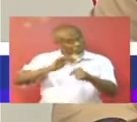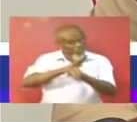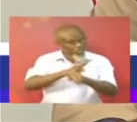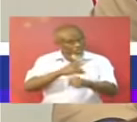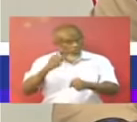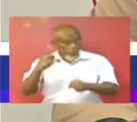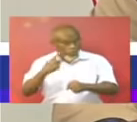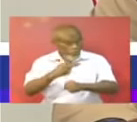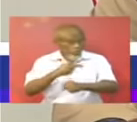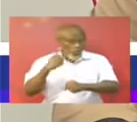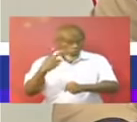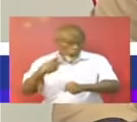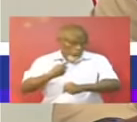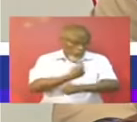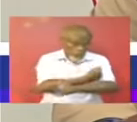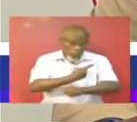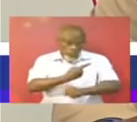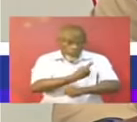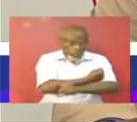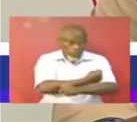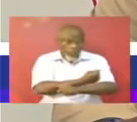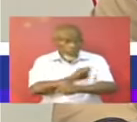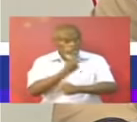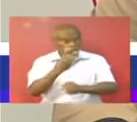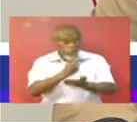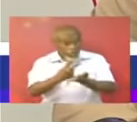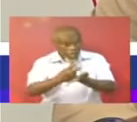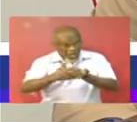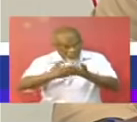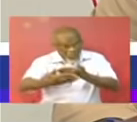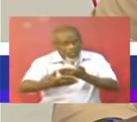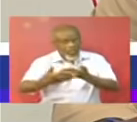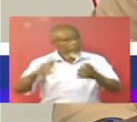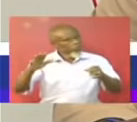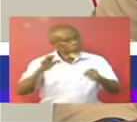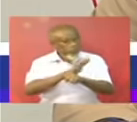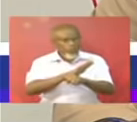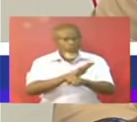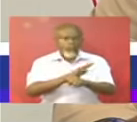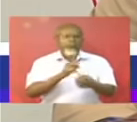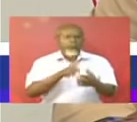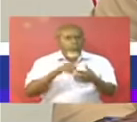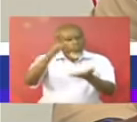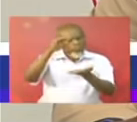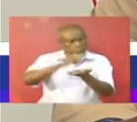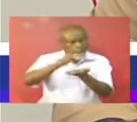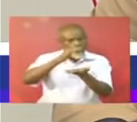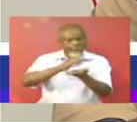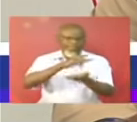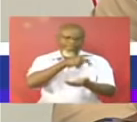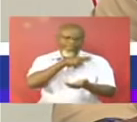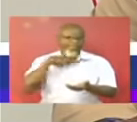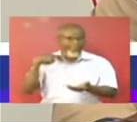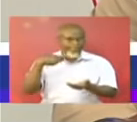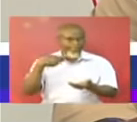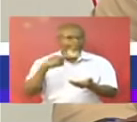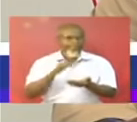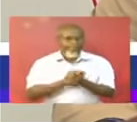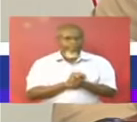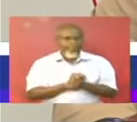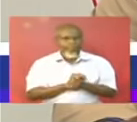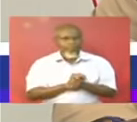and of fatality. So we want to encourage everyone who has access to the vaccine to go ahead and get the